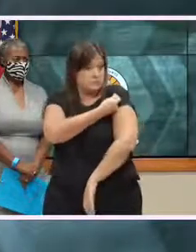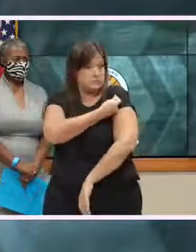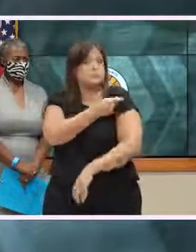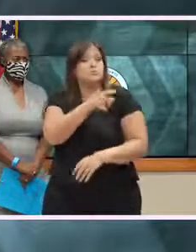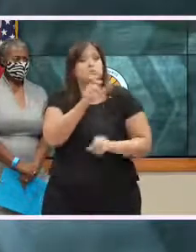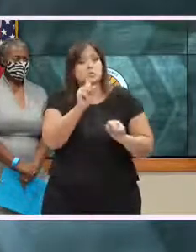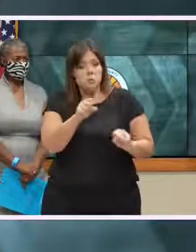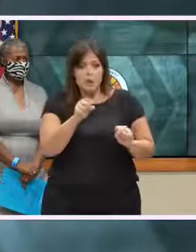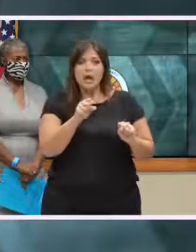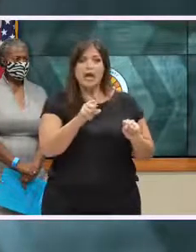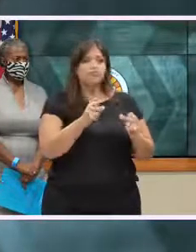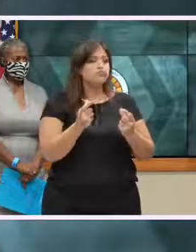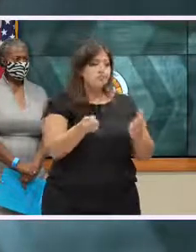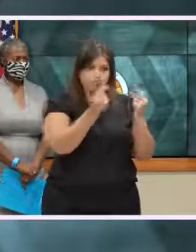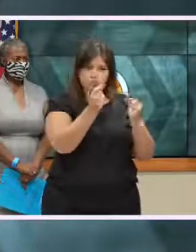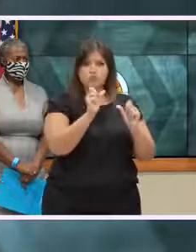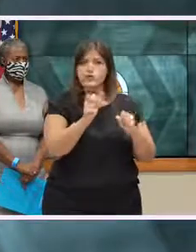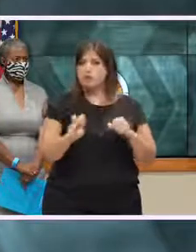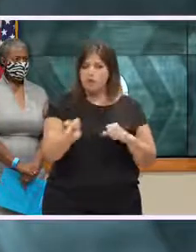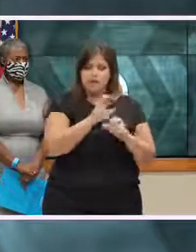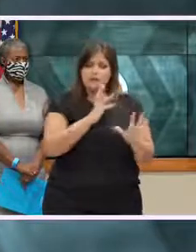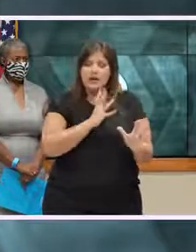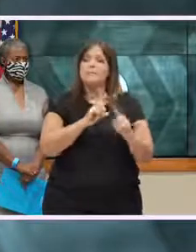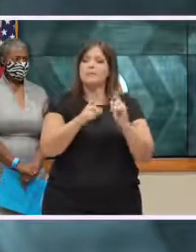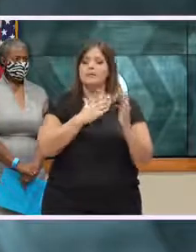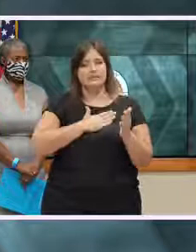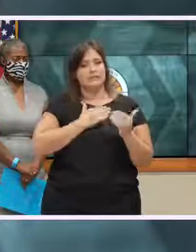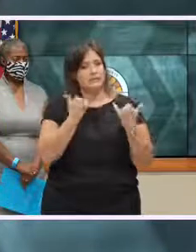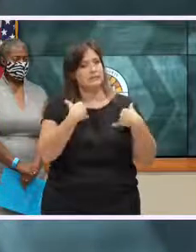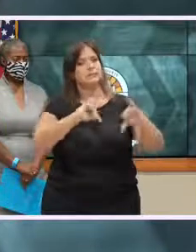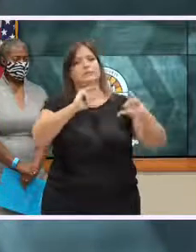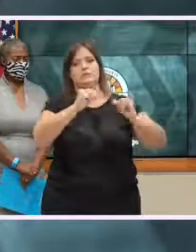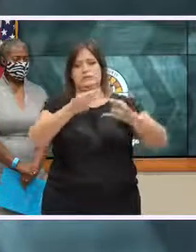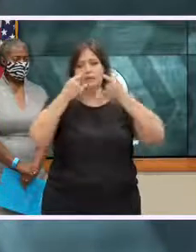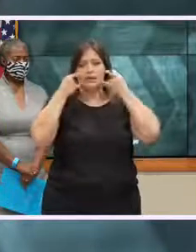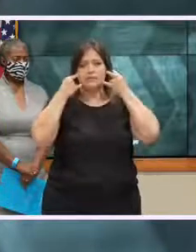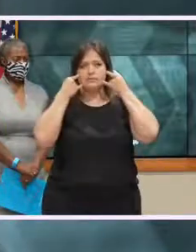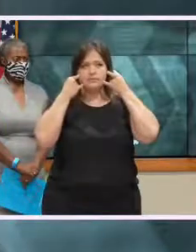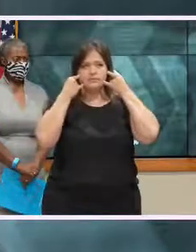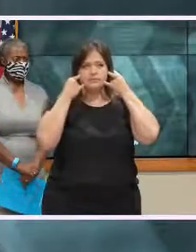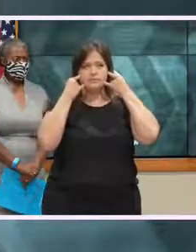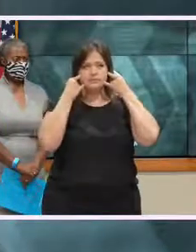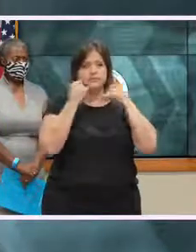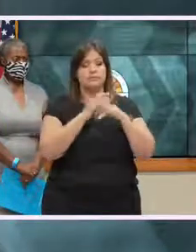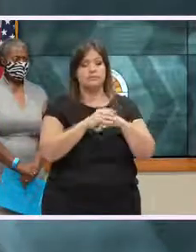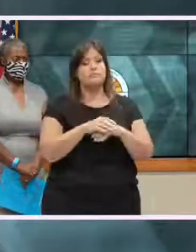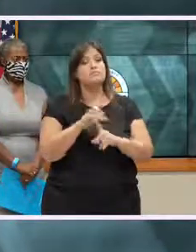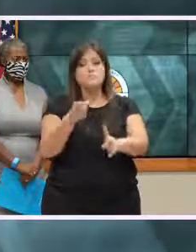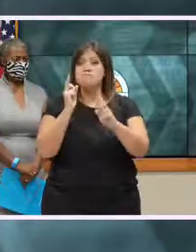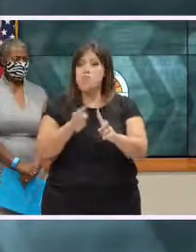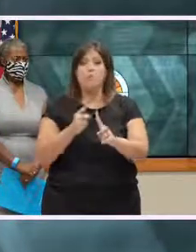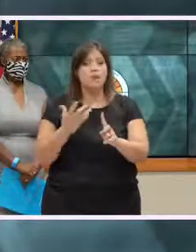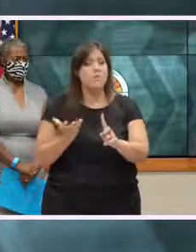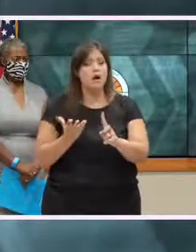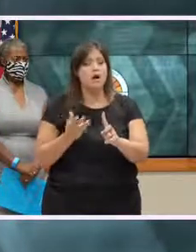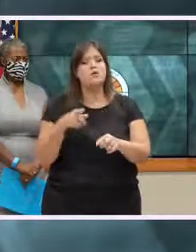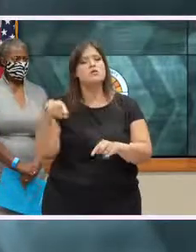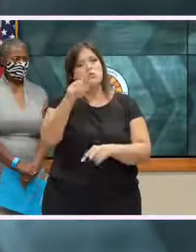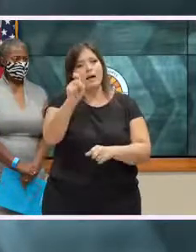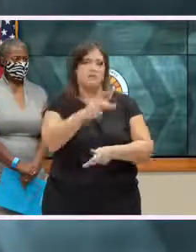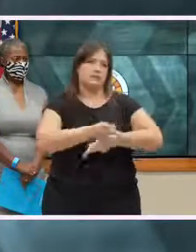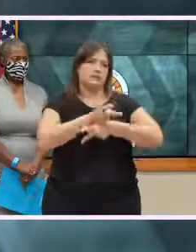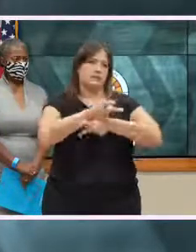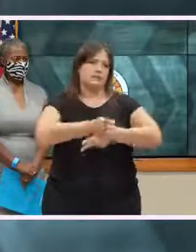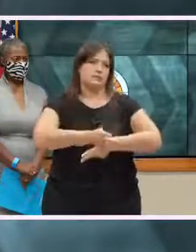the masks. The bottom line for everyone is that you need to increase your vigilance. Pay closer